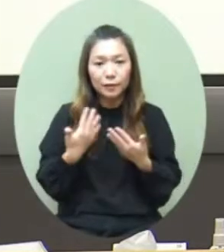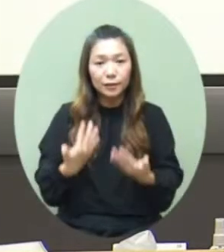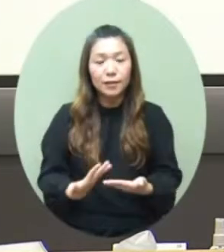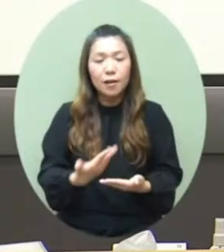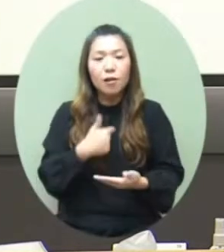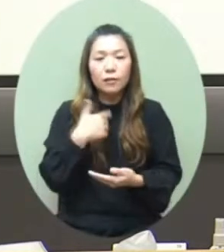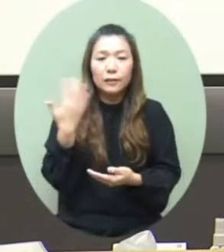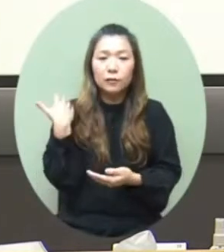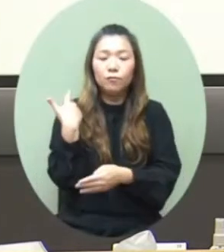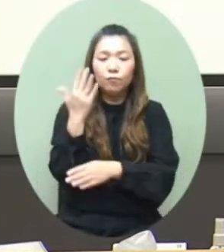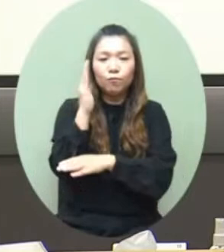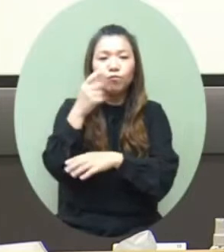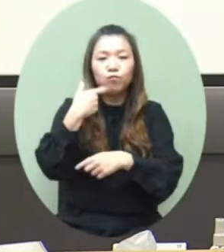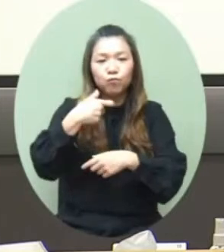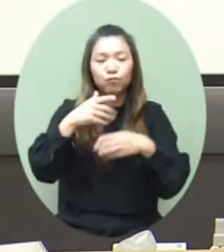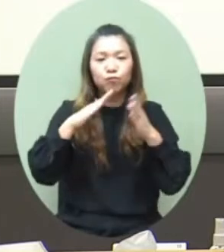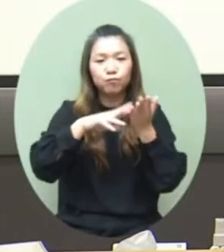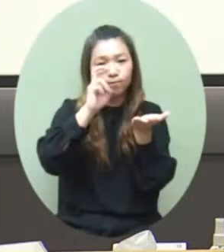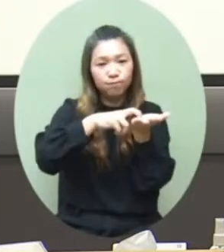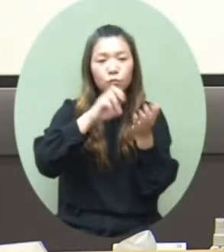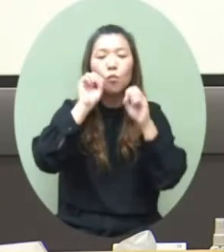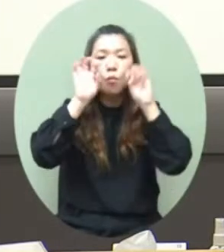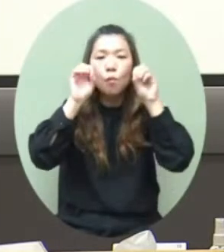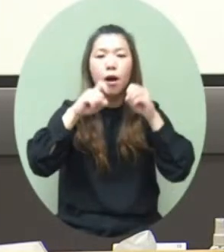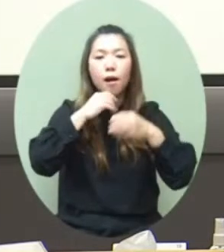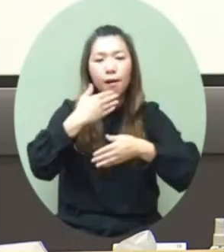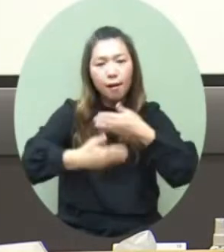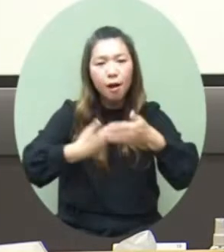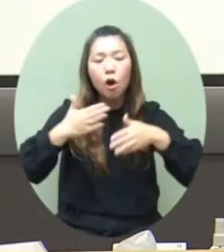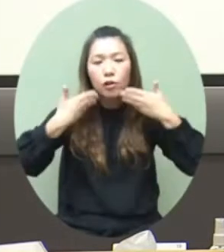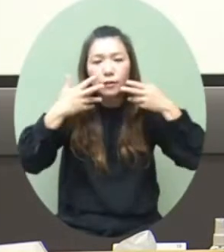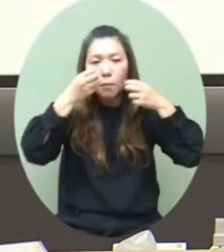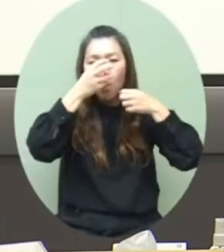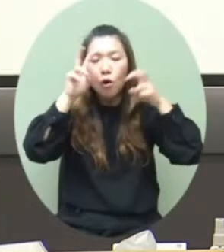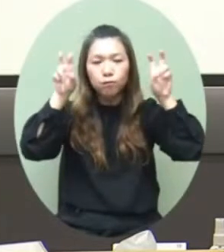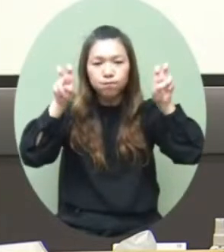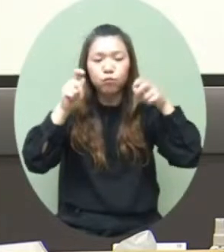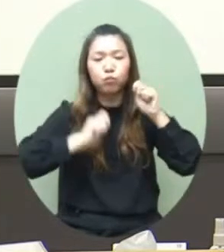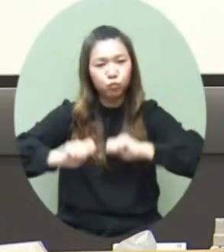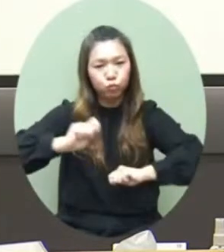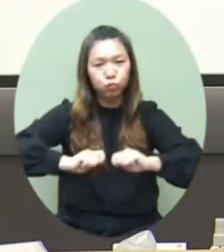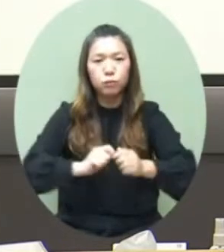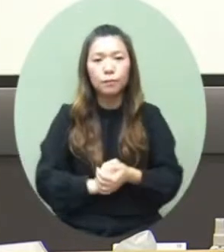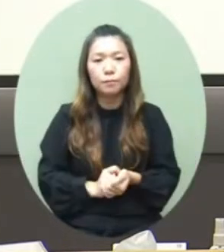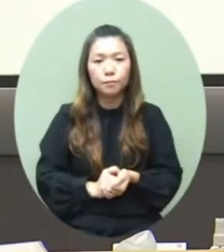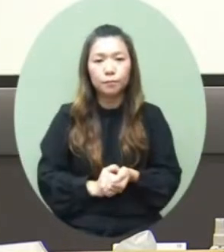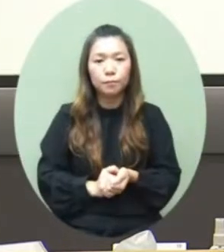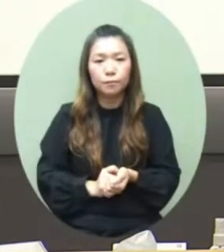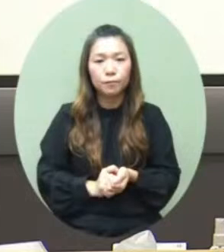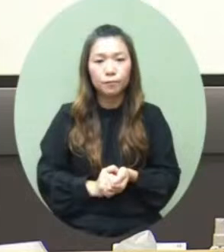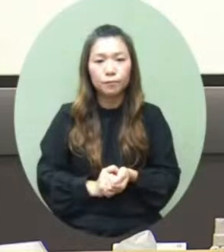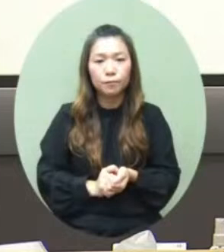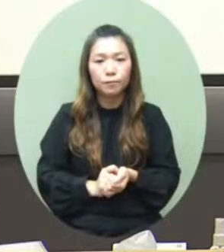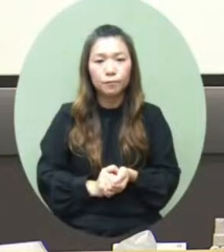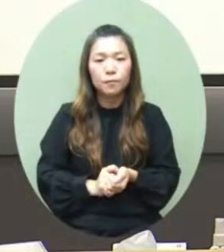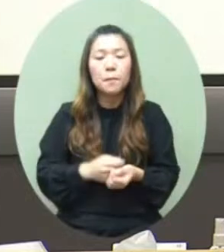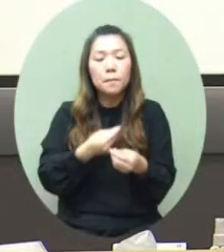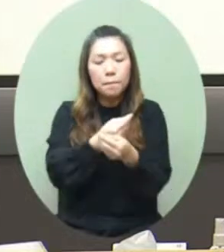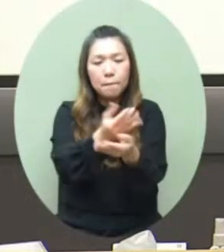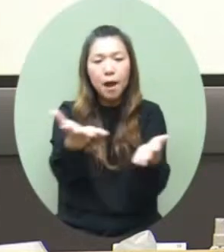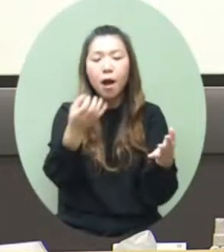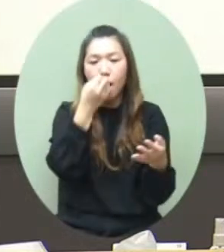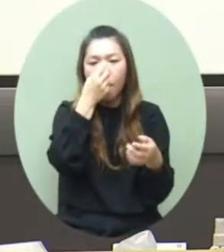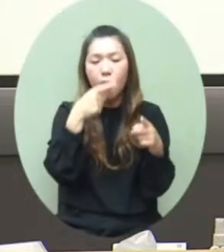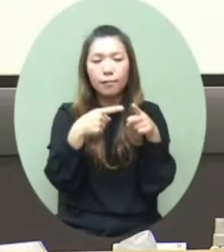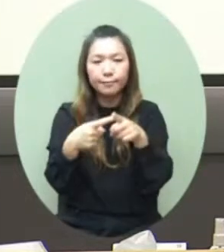it's high time that we shared the joy with Hong Kong citizens. That is why a series of activities under the